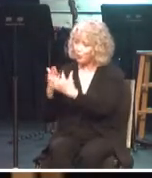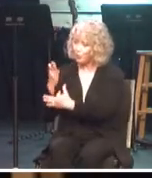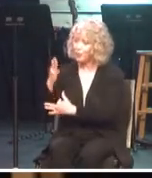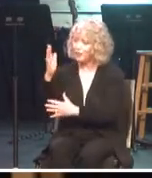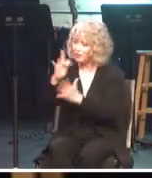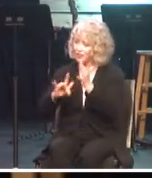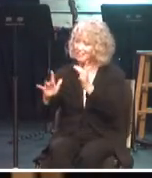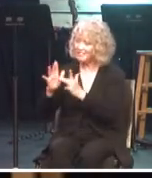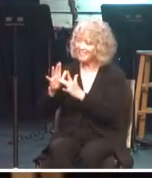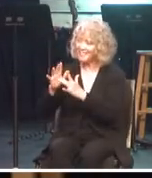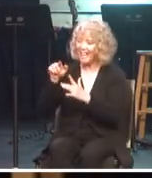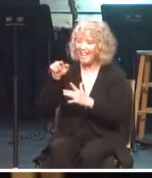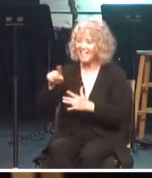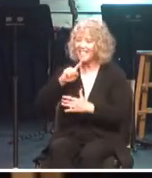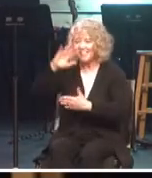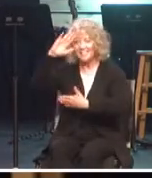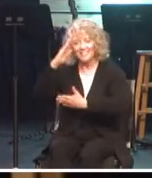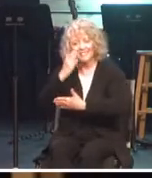Jesus claimed to be.